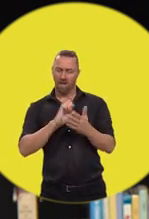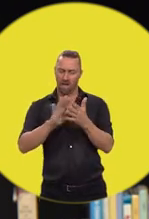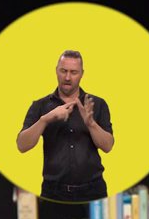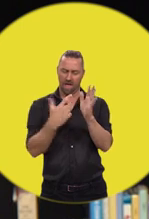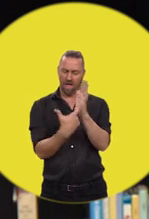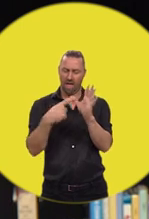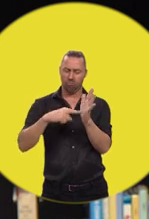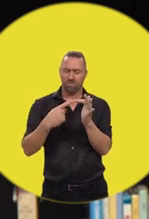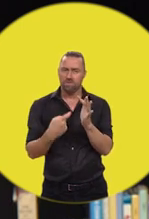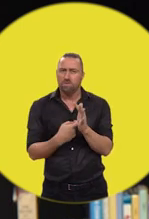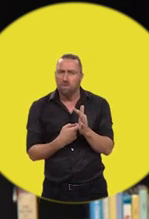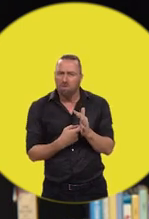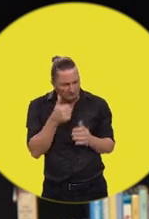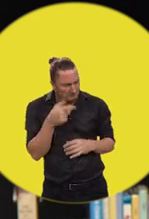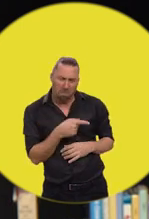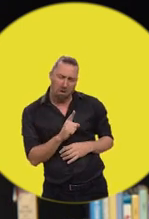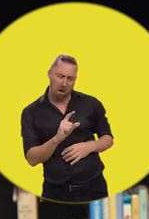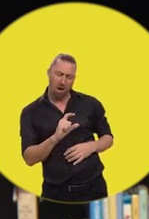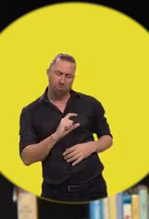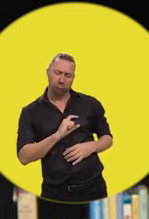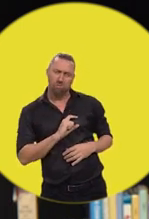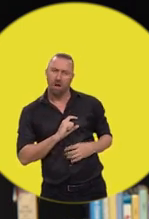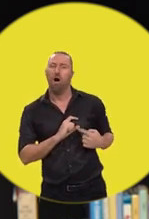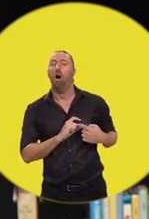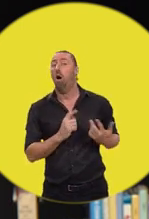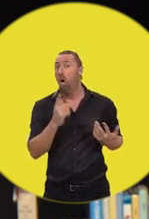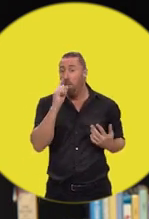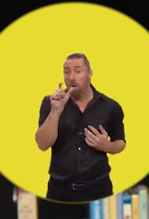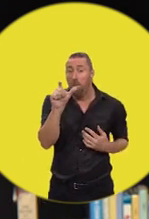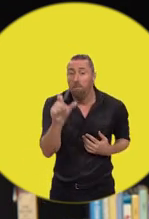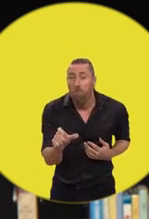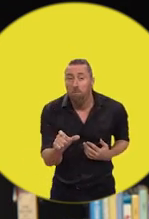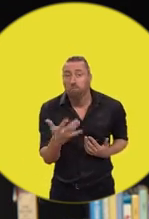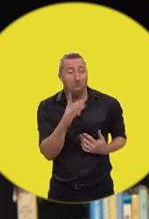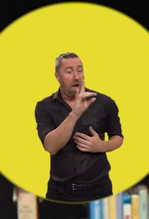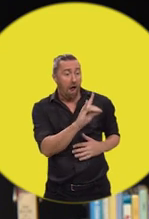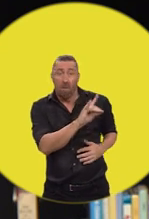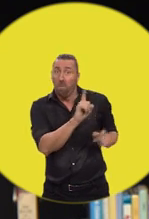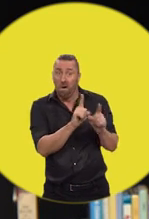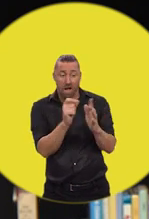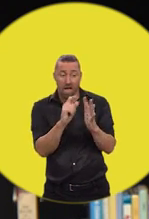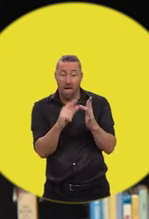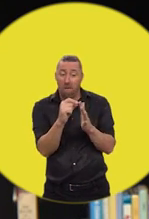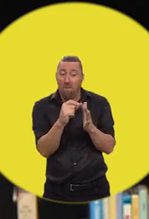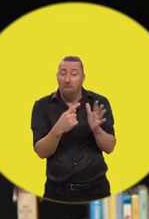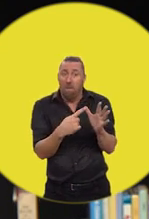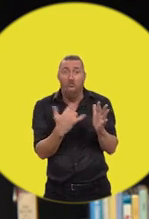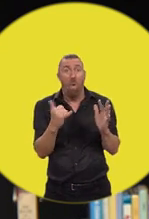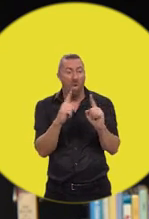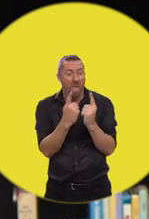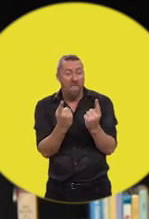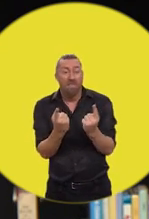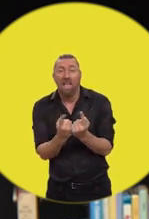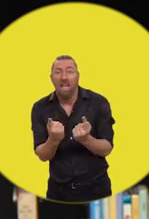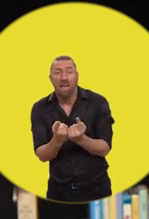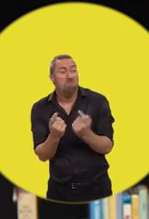are? Characters can be people. They can be animals like Pippa, or they can be things like